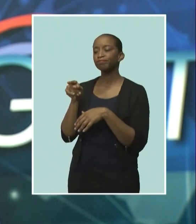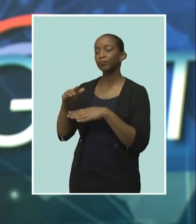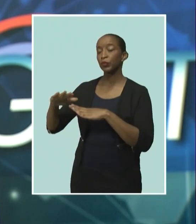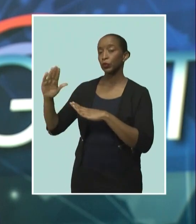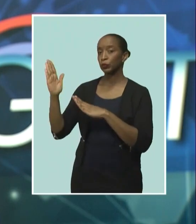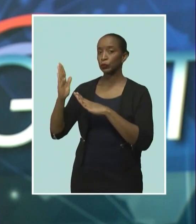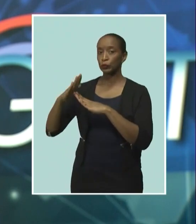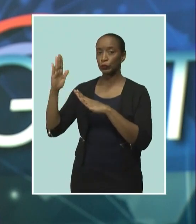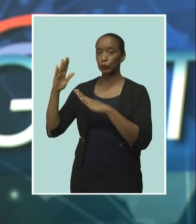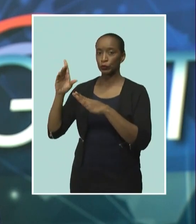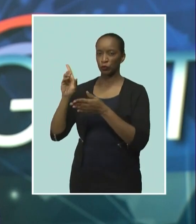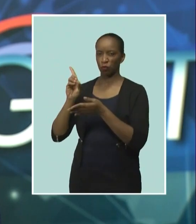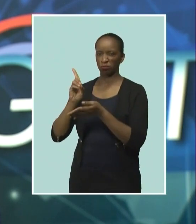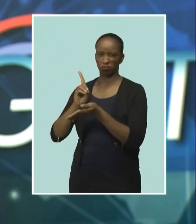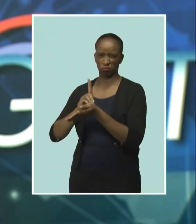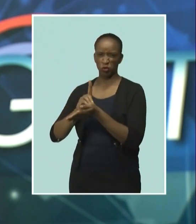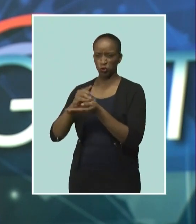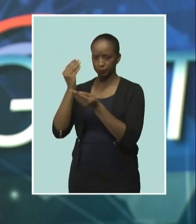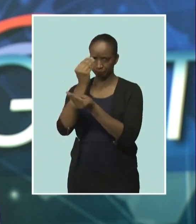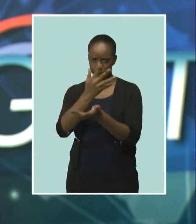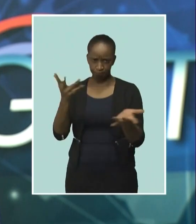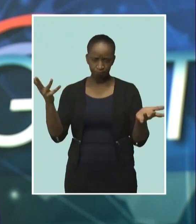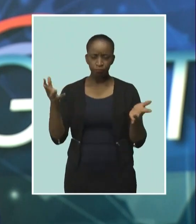an update on the dengue outbreak in